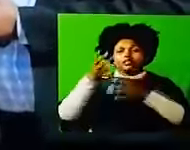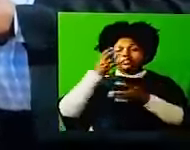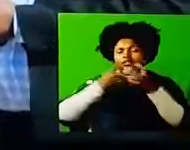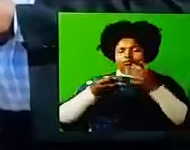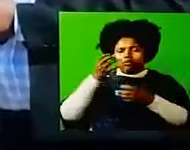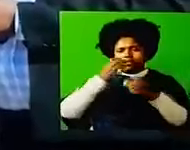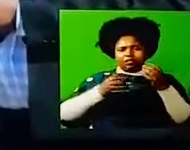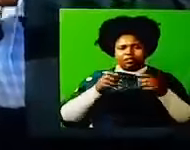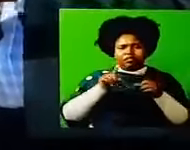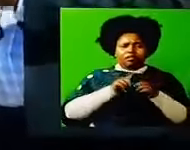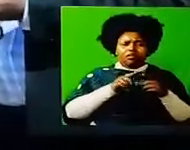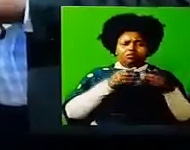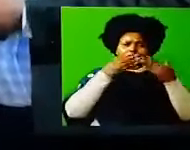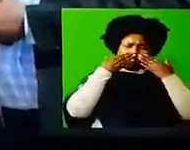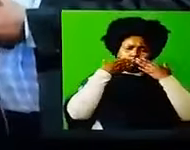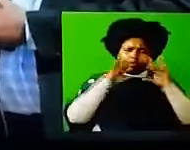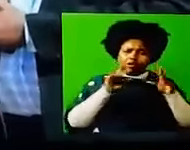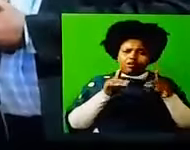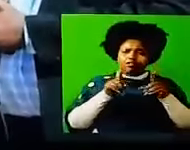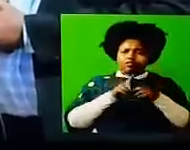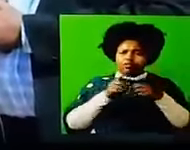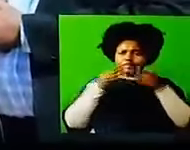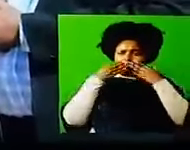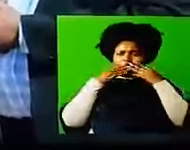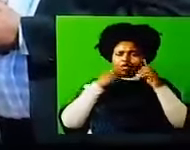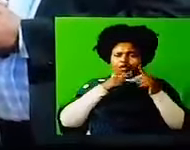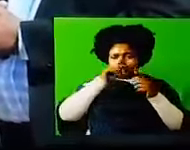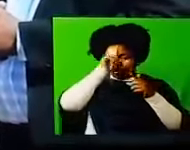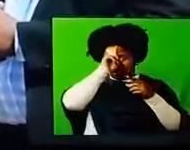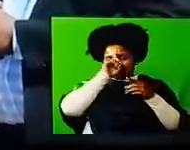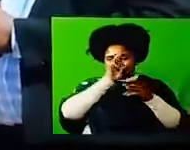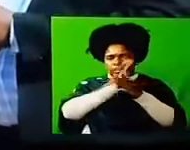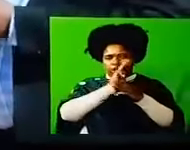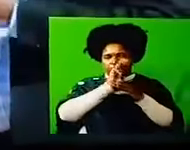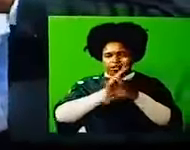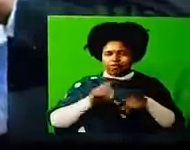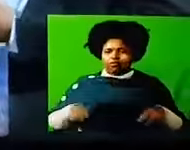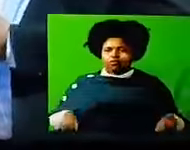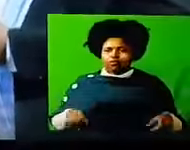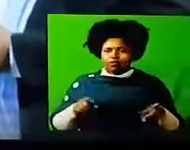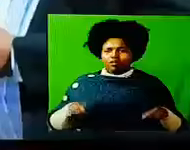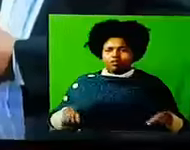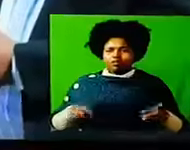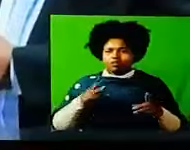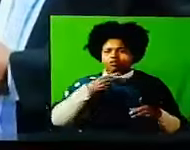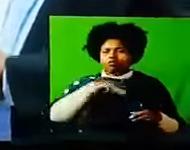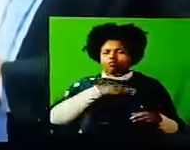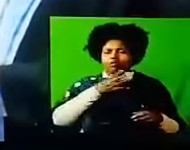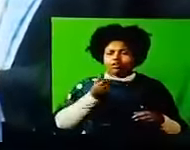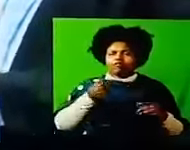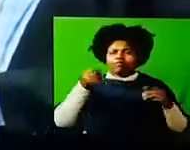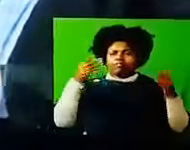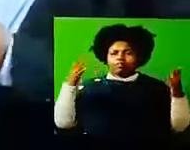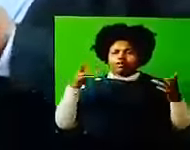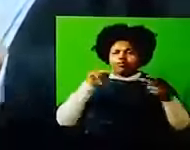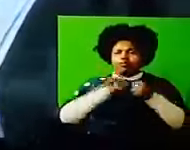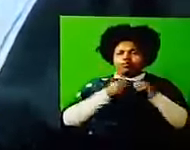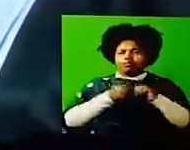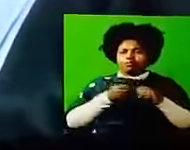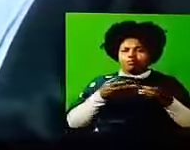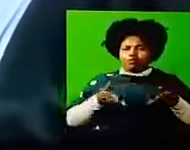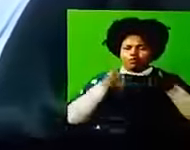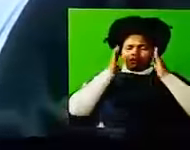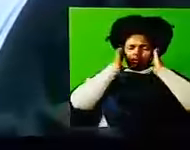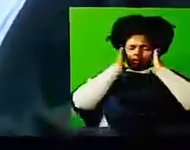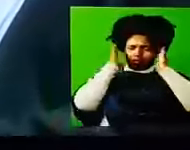lesingaka futhi nimalela ihlaba endlovukazi nesibhozwane ngema-wheelchairs sesinenkinga velele enkulu lakangwane